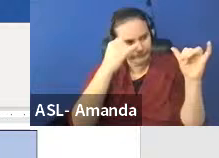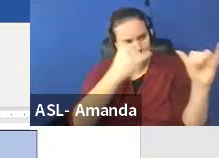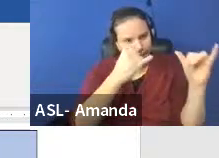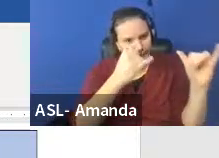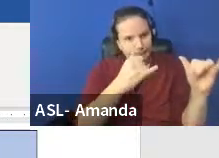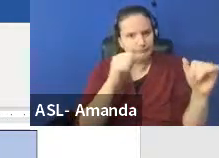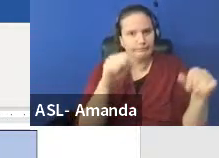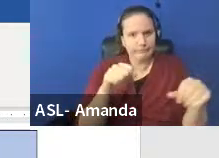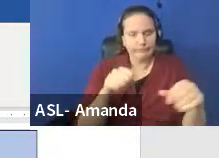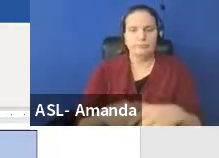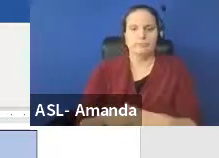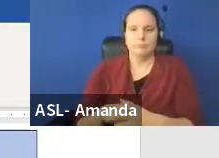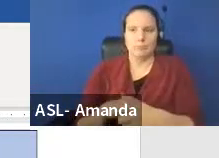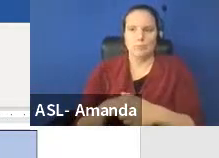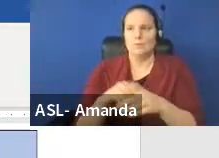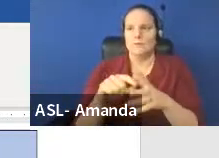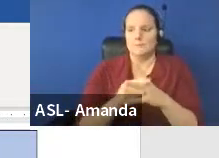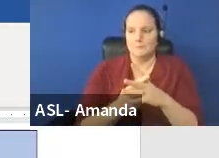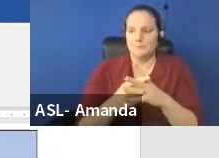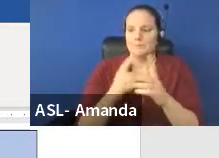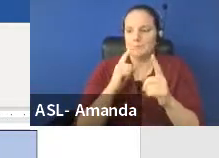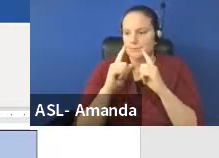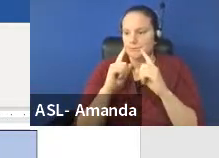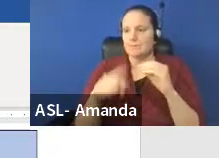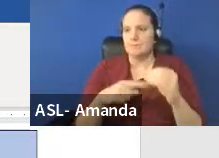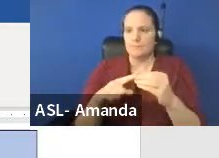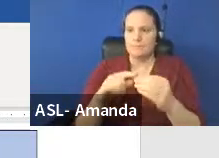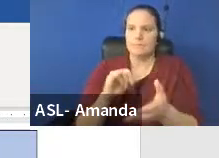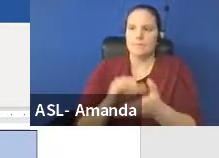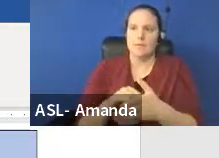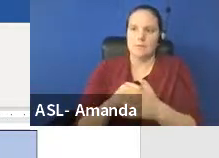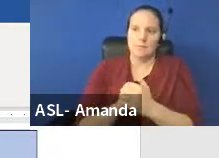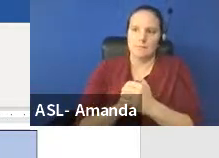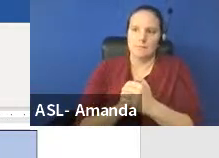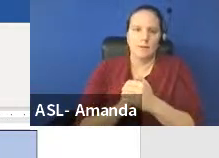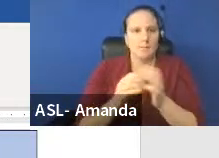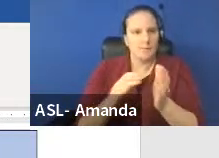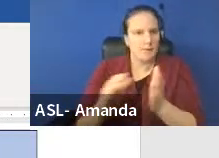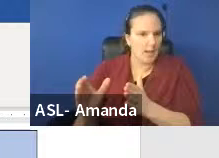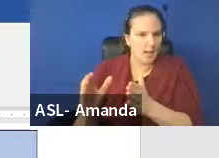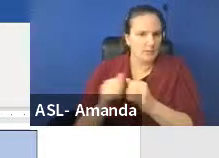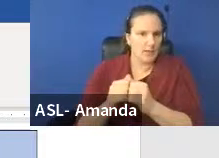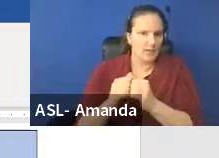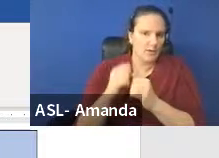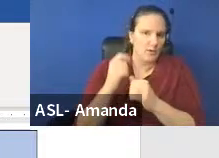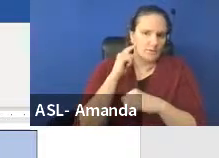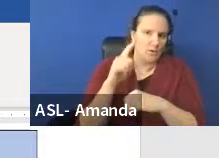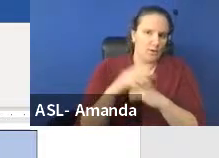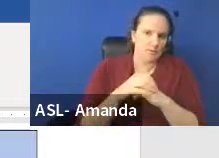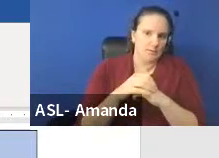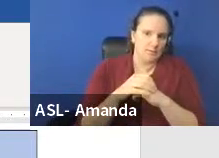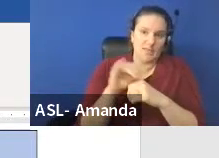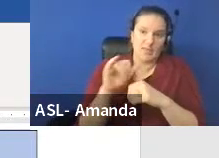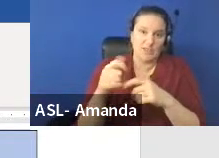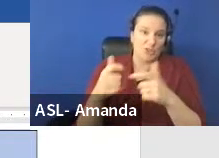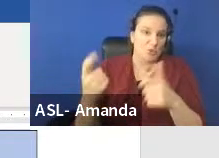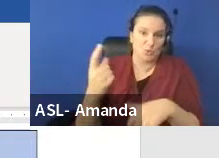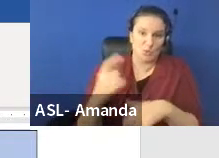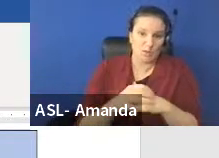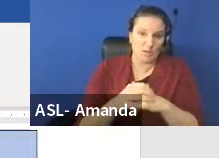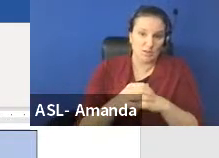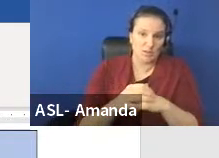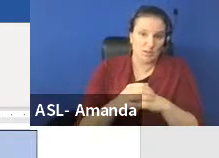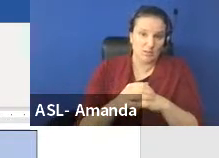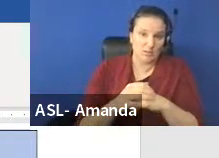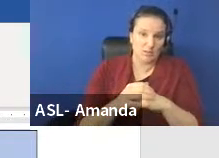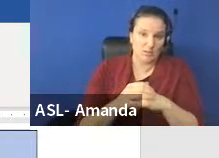that we've started to talk about and put a plan together for, because that's huge. Are we going to